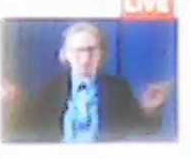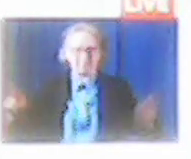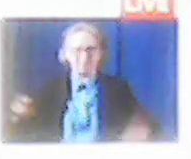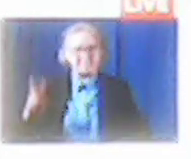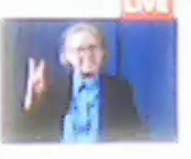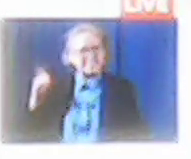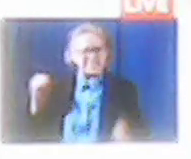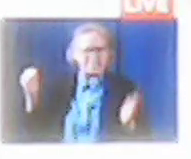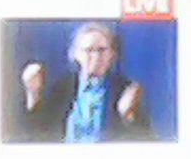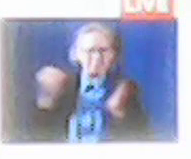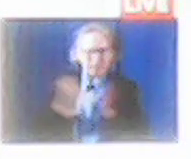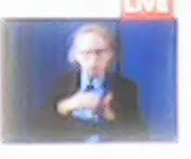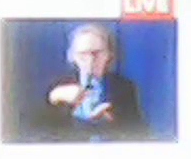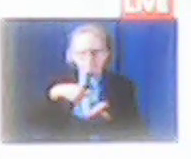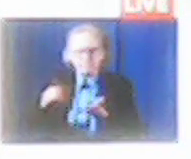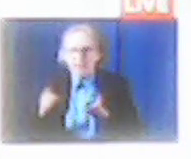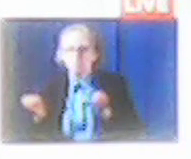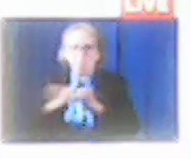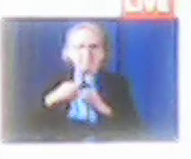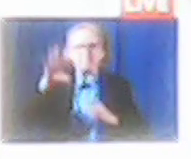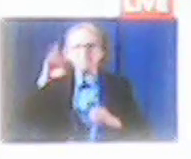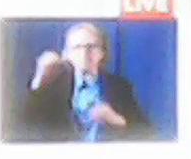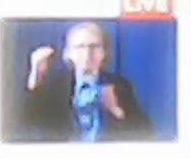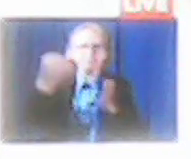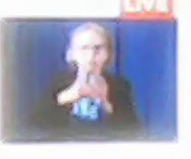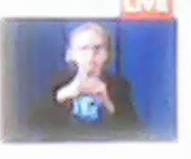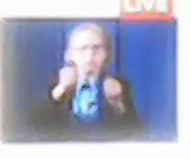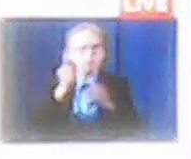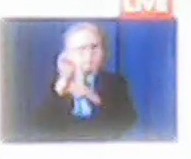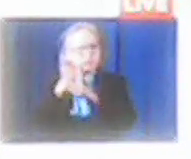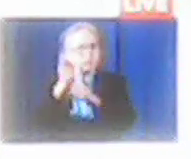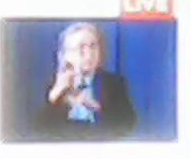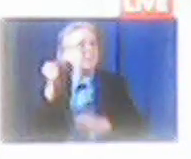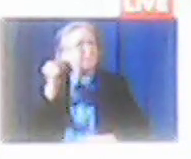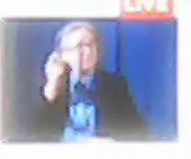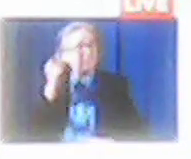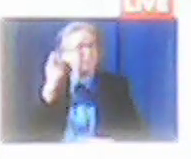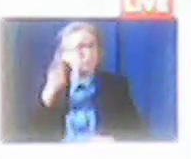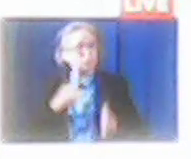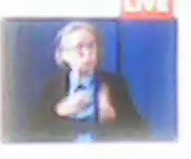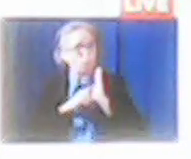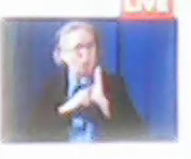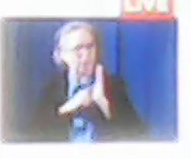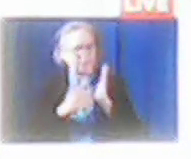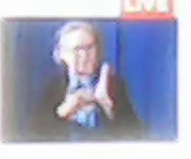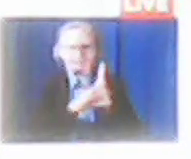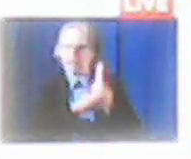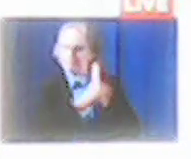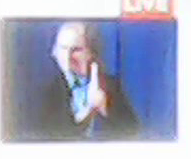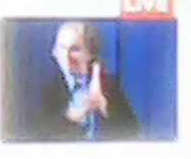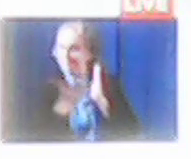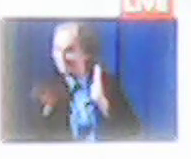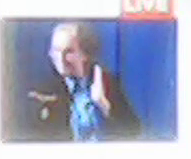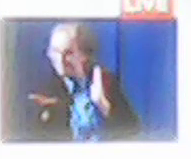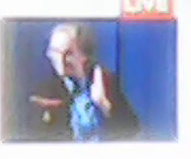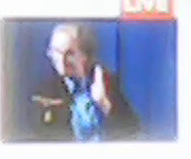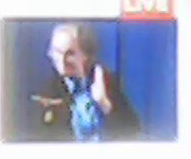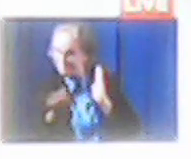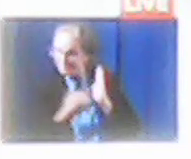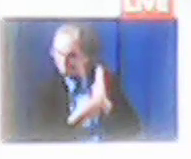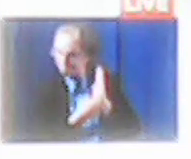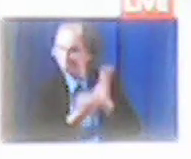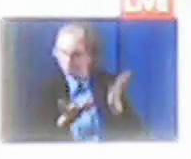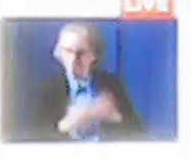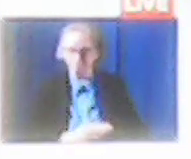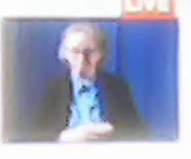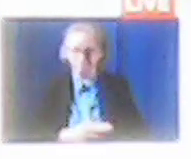workforce. And as people are trying to get back to work, if you look at the Ohio Meets Jobs website, you see there's 120,000 jobs on